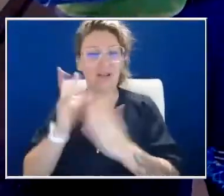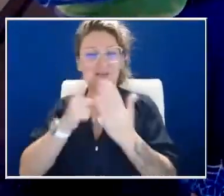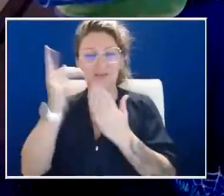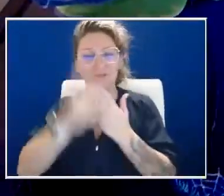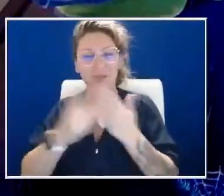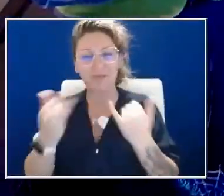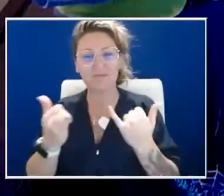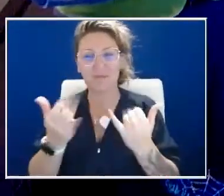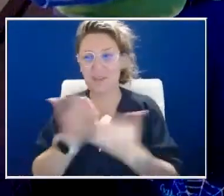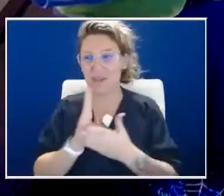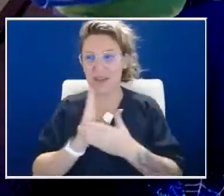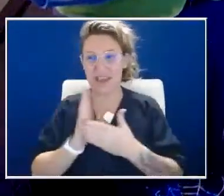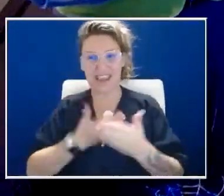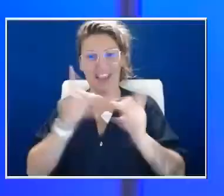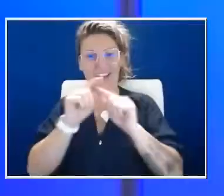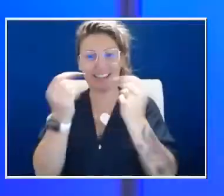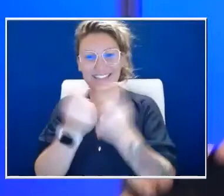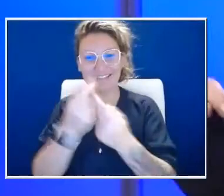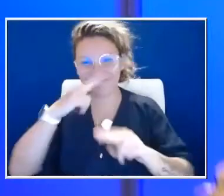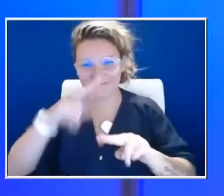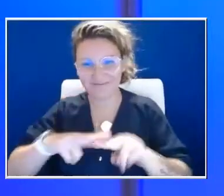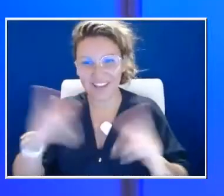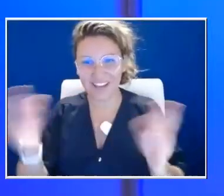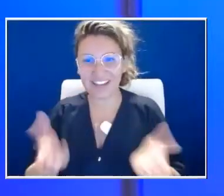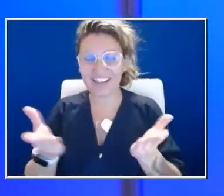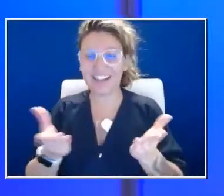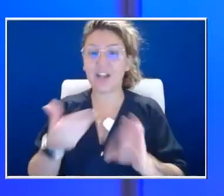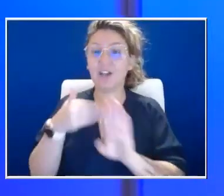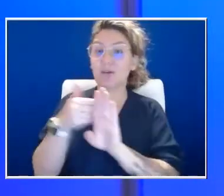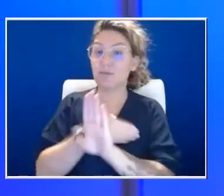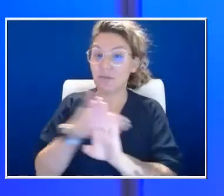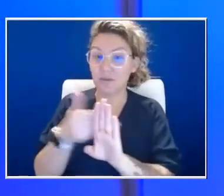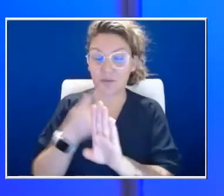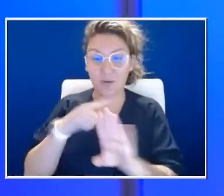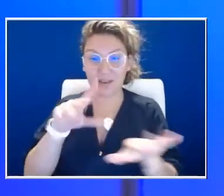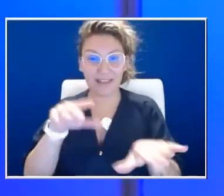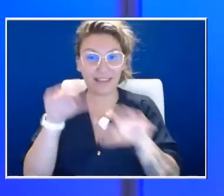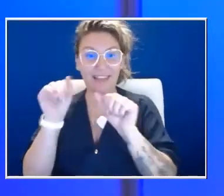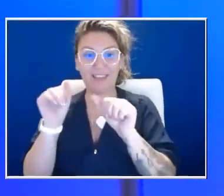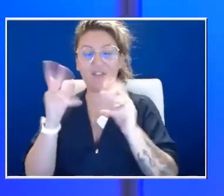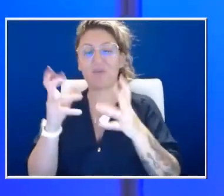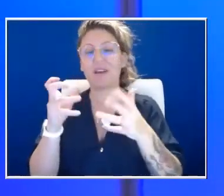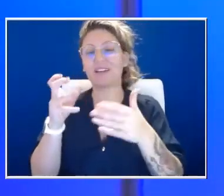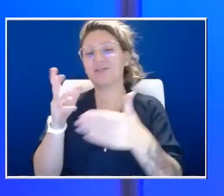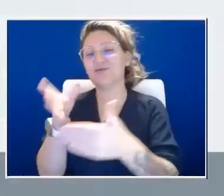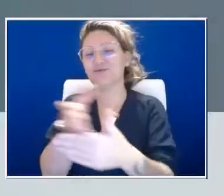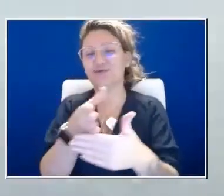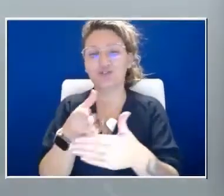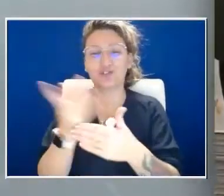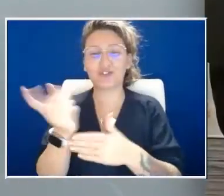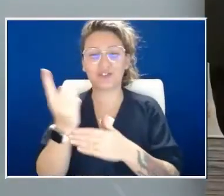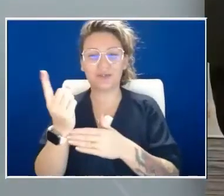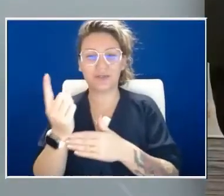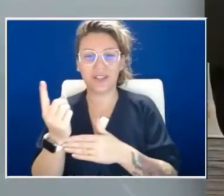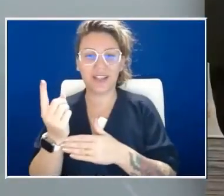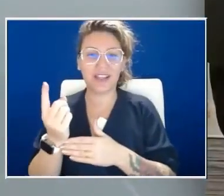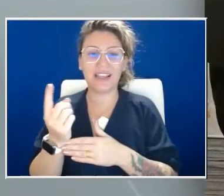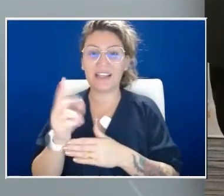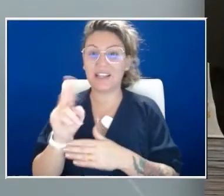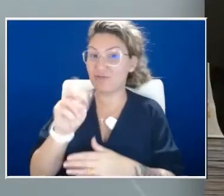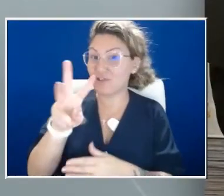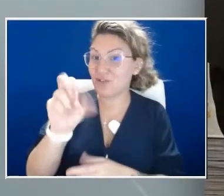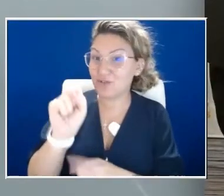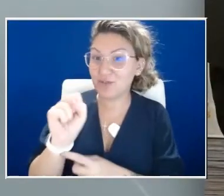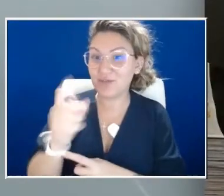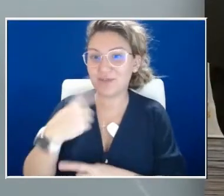that's our team. See, we have some fun around here. Okay, before we go, we wanted to share something with you. We wanted to share some news that we got on